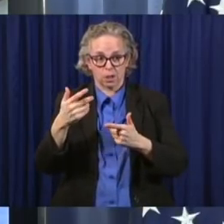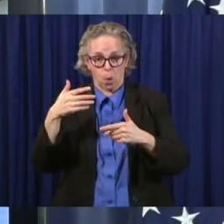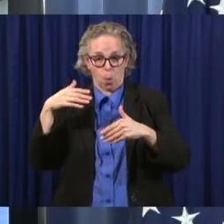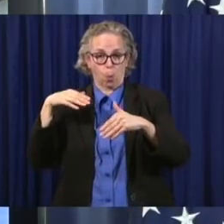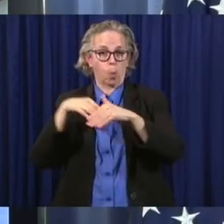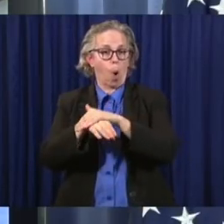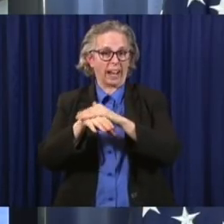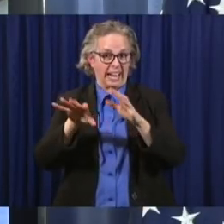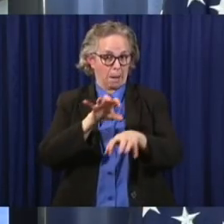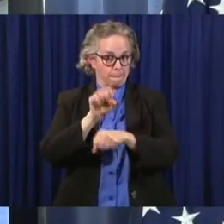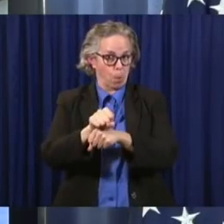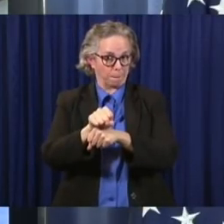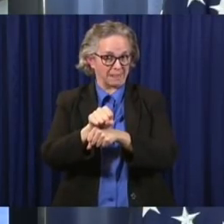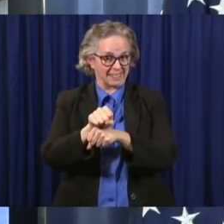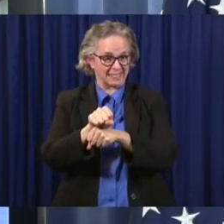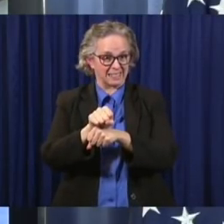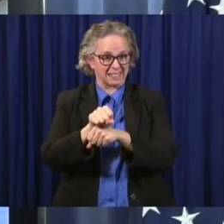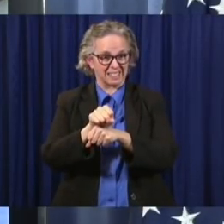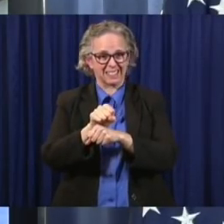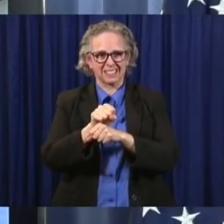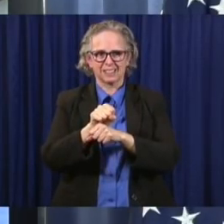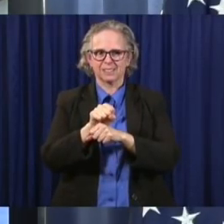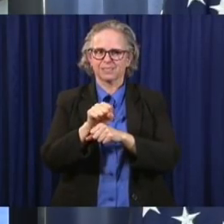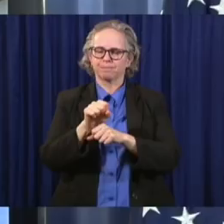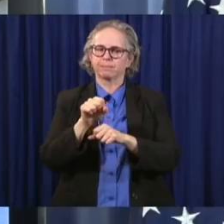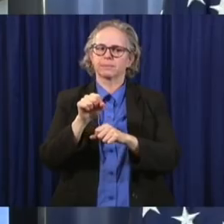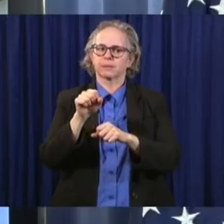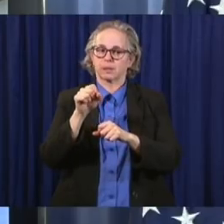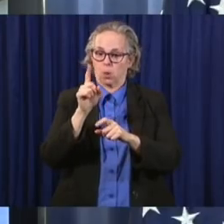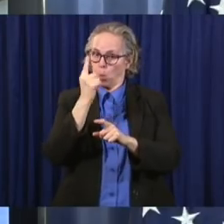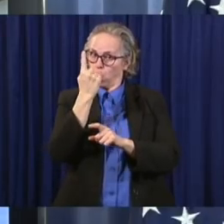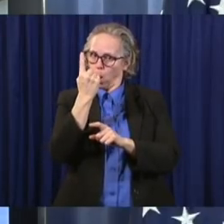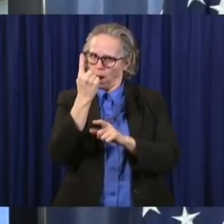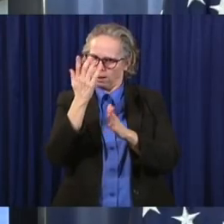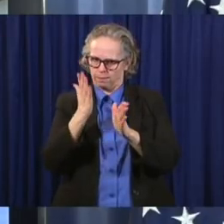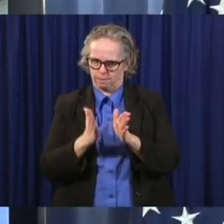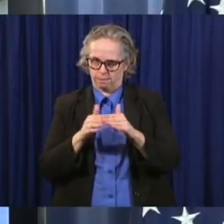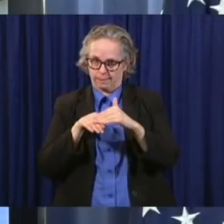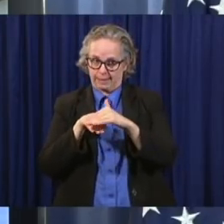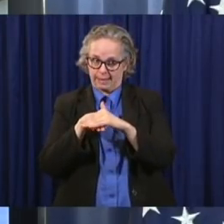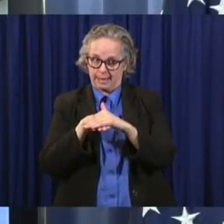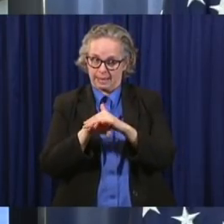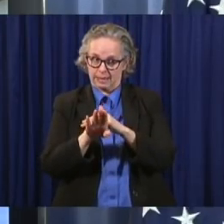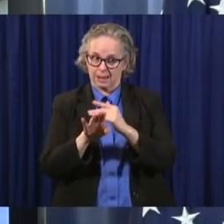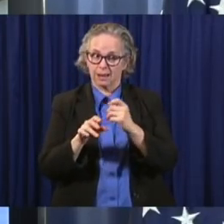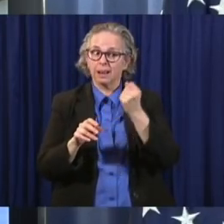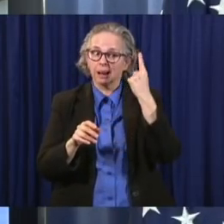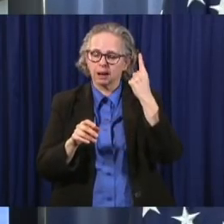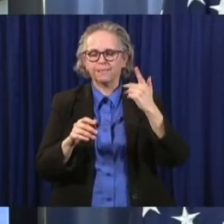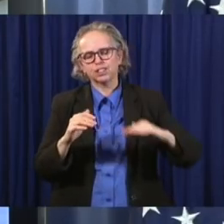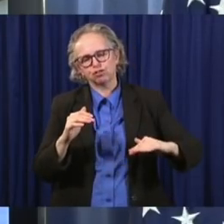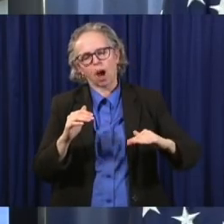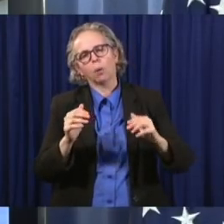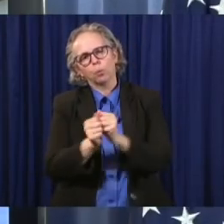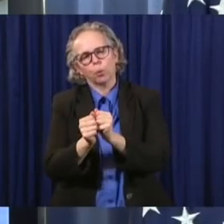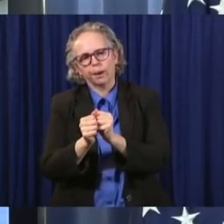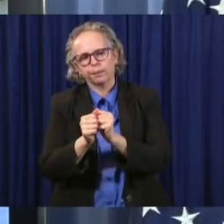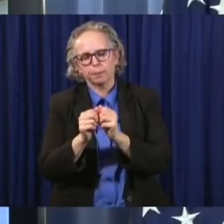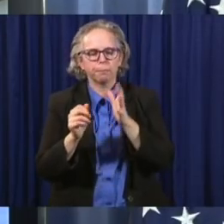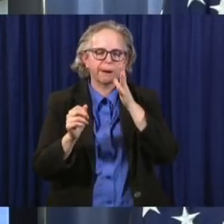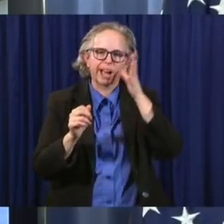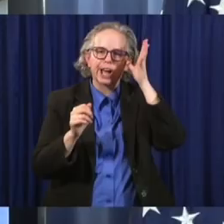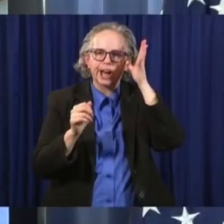enters into that facility, unless it is a child, of course, and the parent needs to come, or if they need